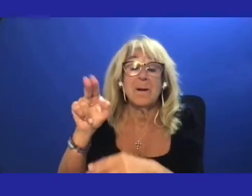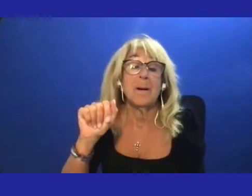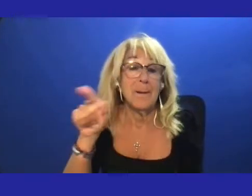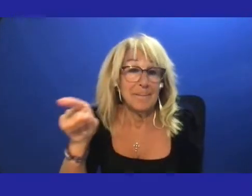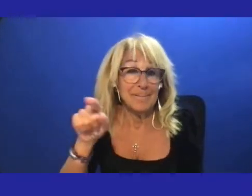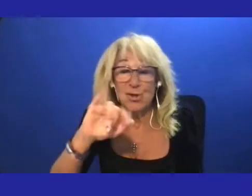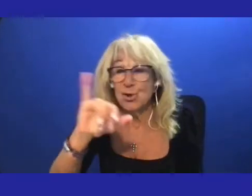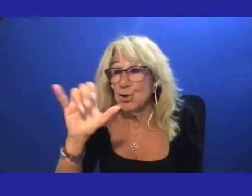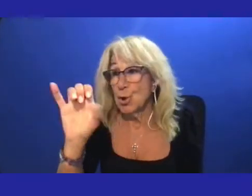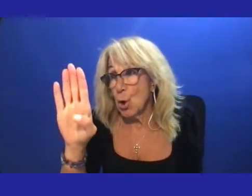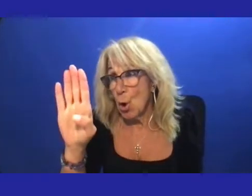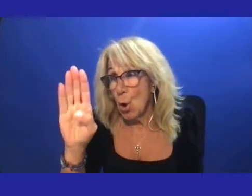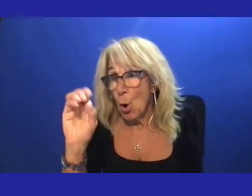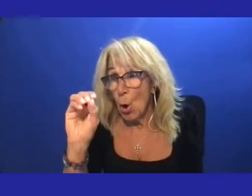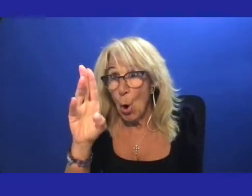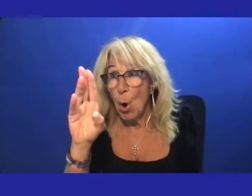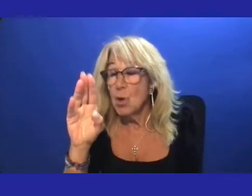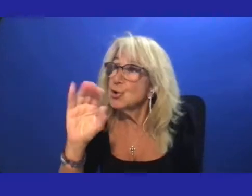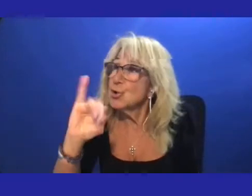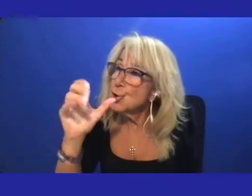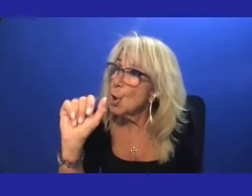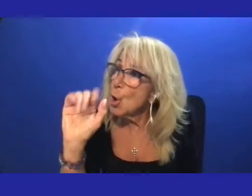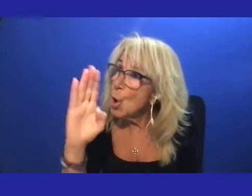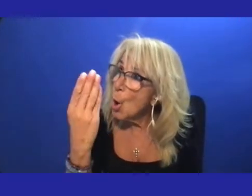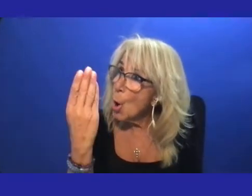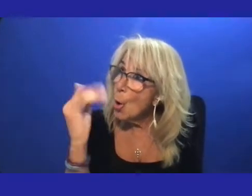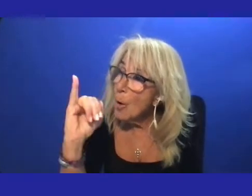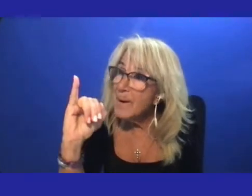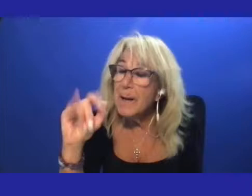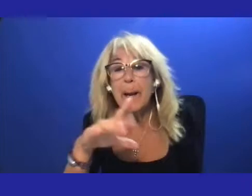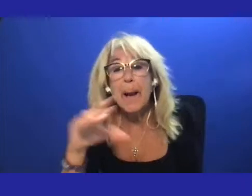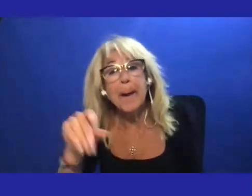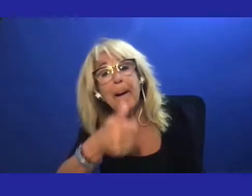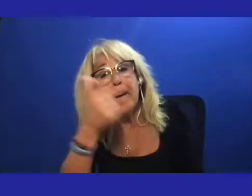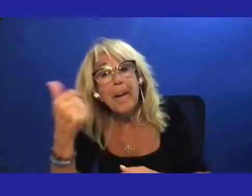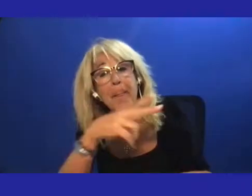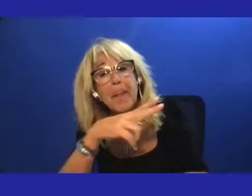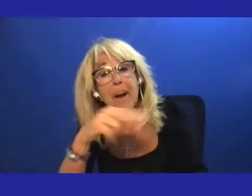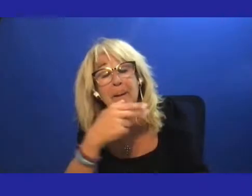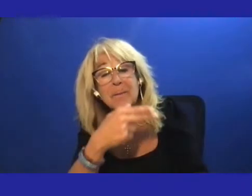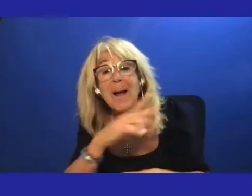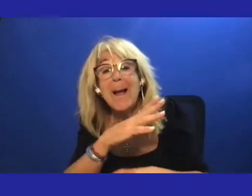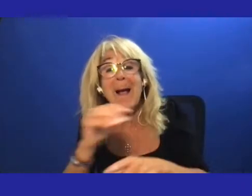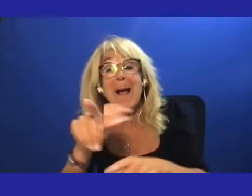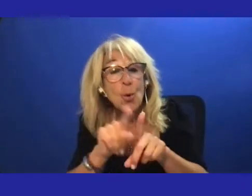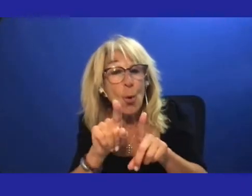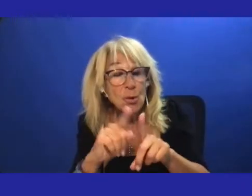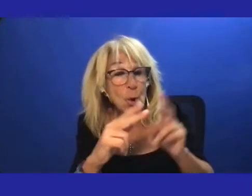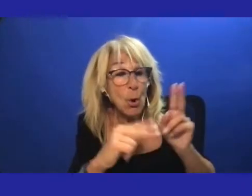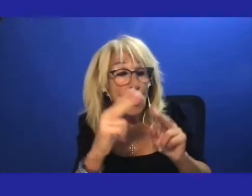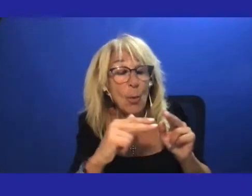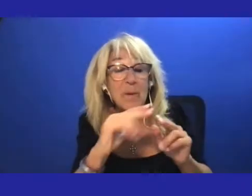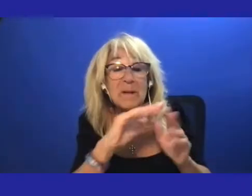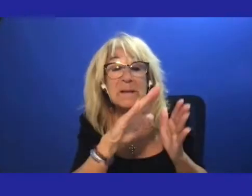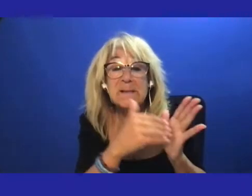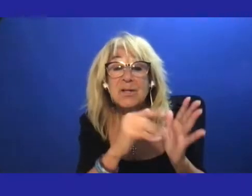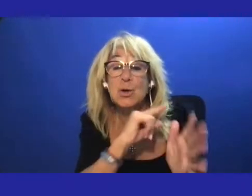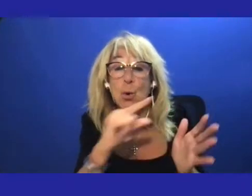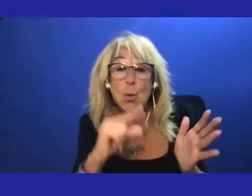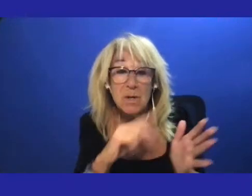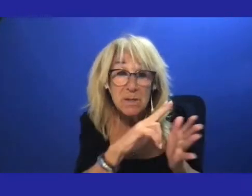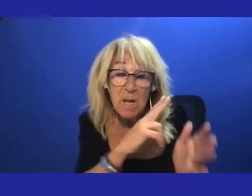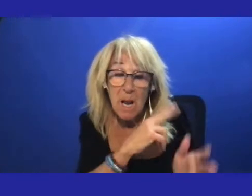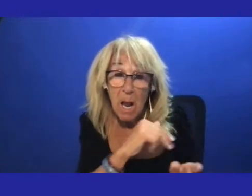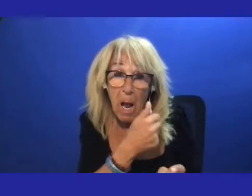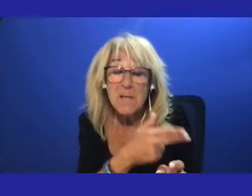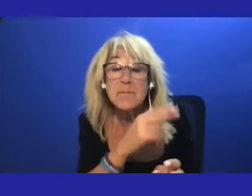Lincoln, and Corrections Health. And we're also working on building centers at Queens Hospital, and as well as thinking about building